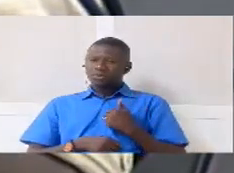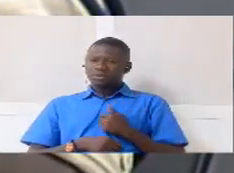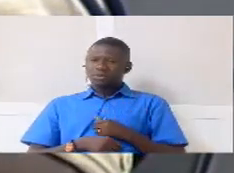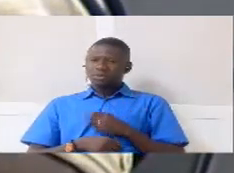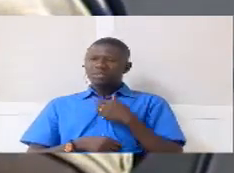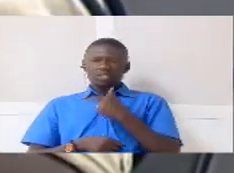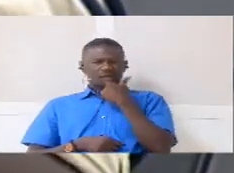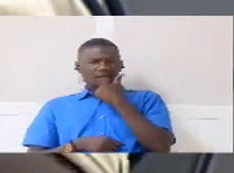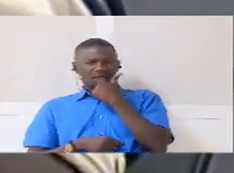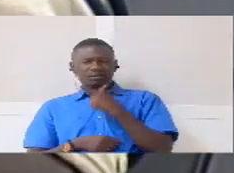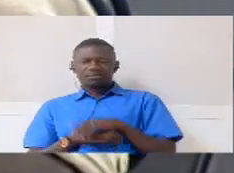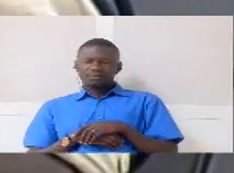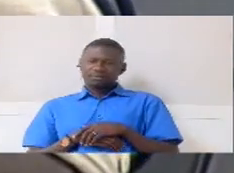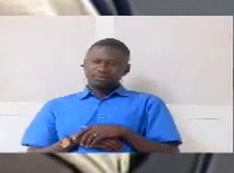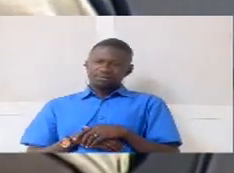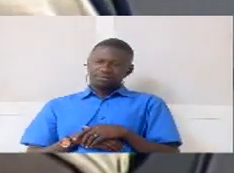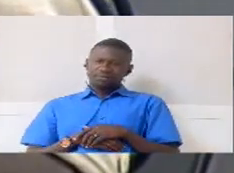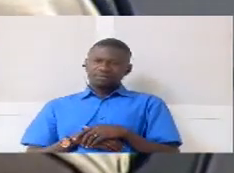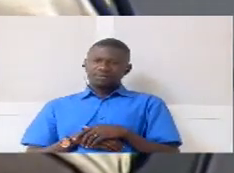they used to laugh.